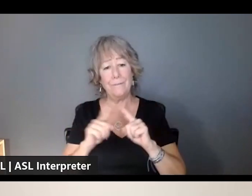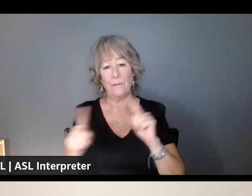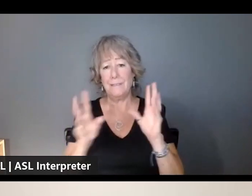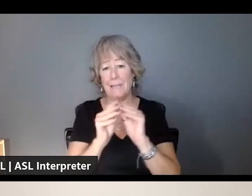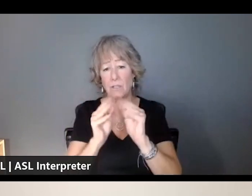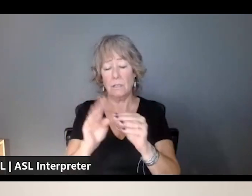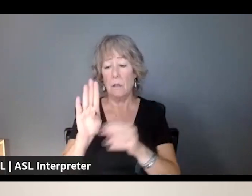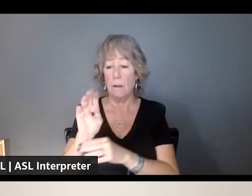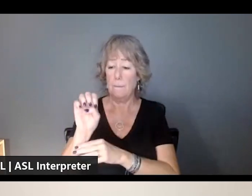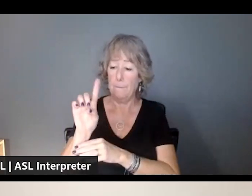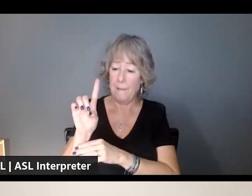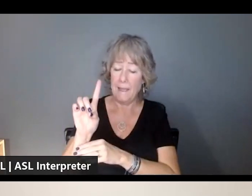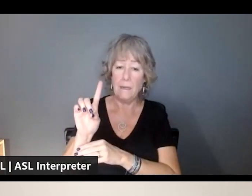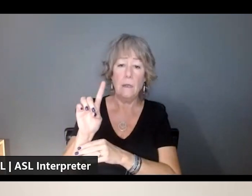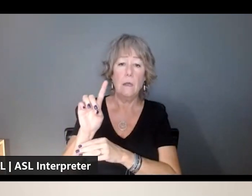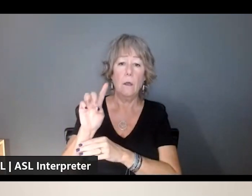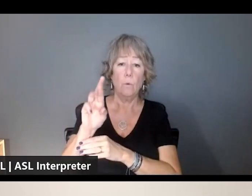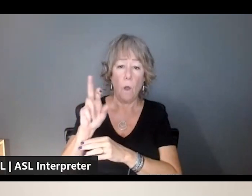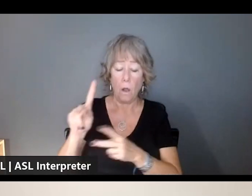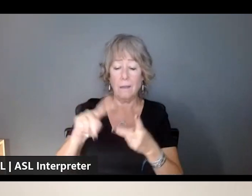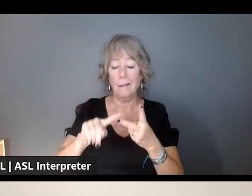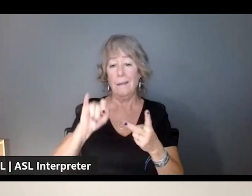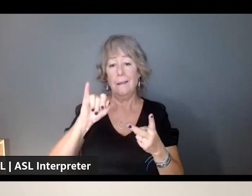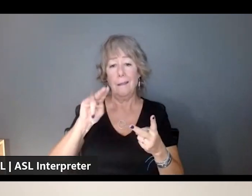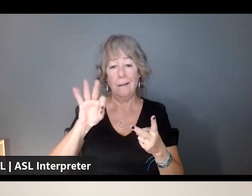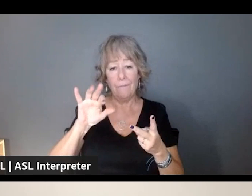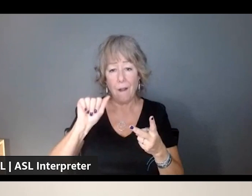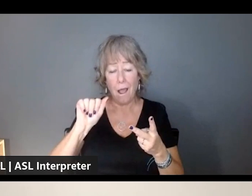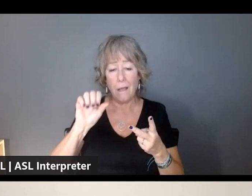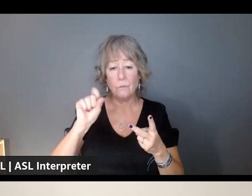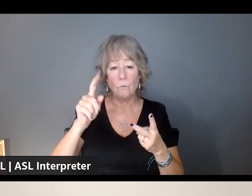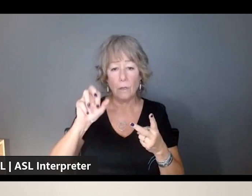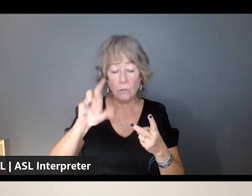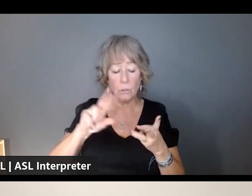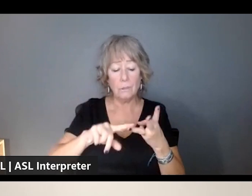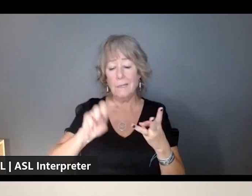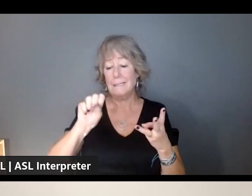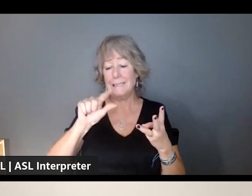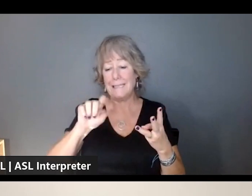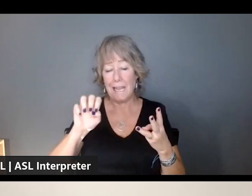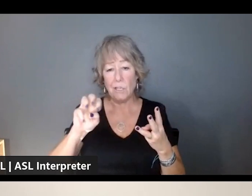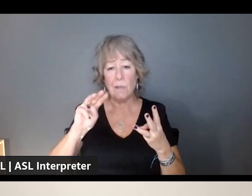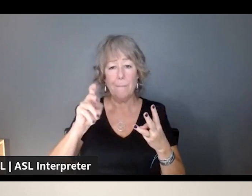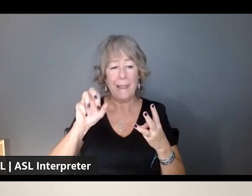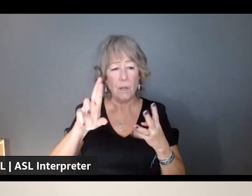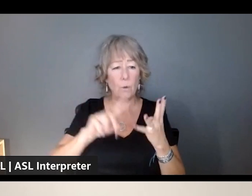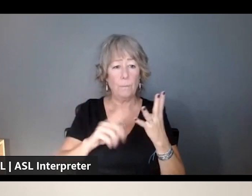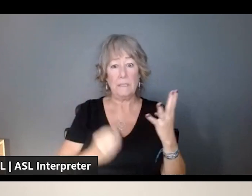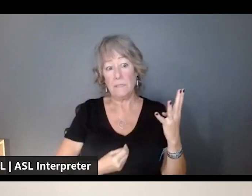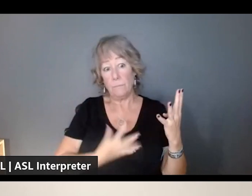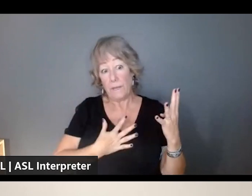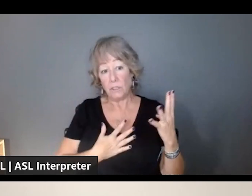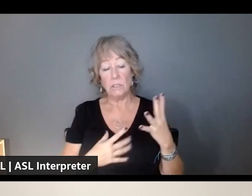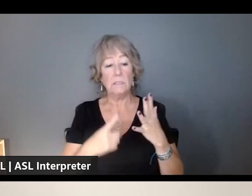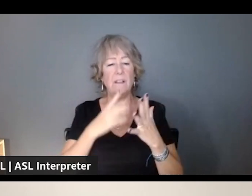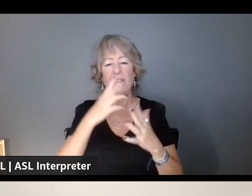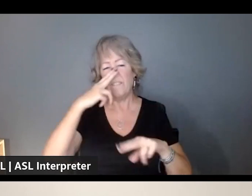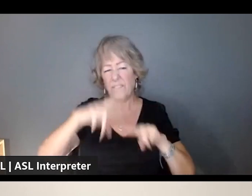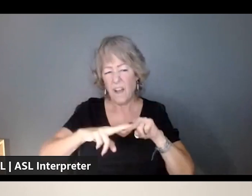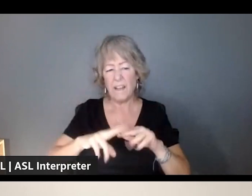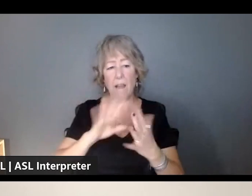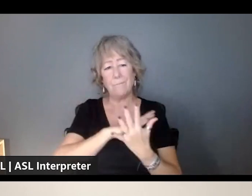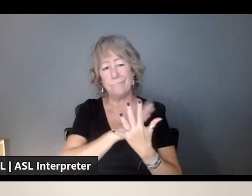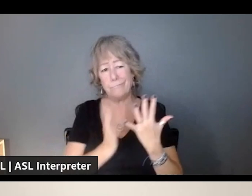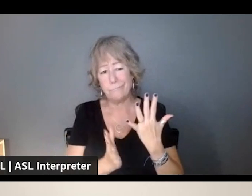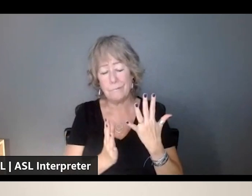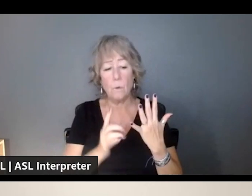on Amazon SageMaker, on infrastructure, great customer stories, really inspiring. There's going to be some fun events too. So just really, I